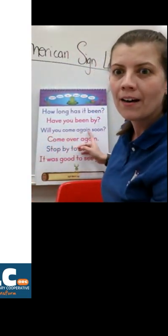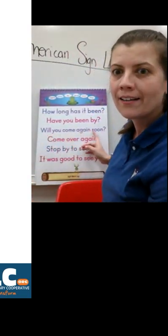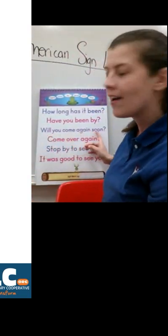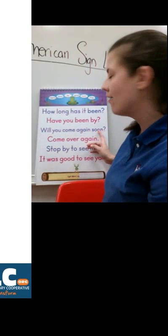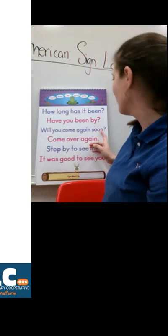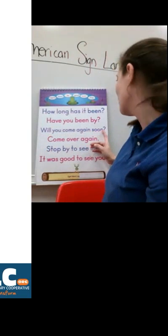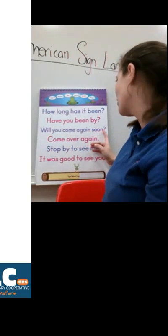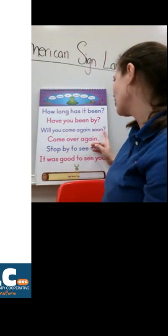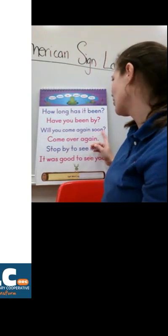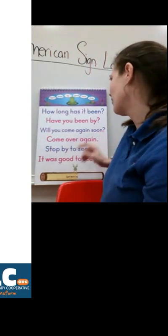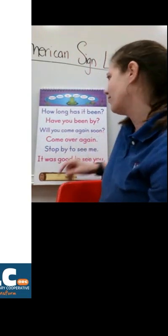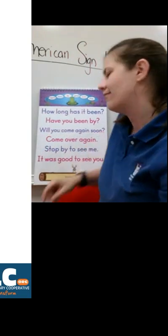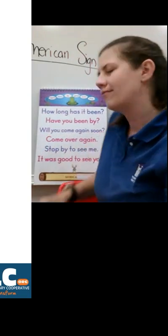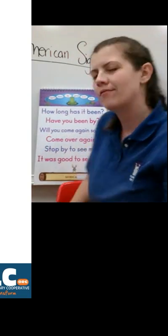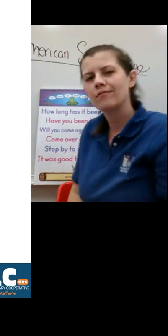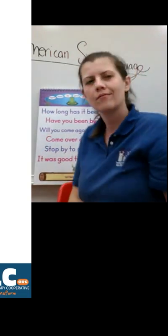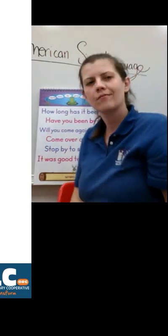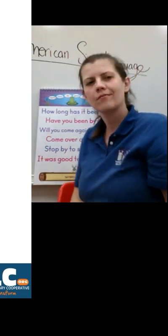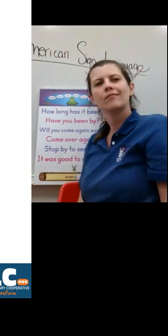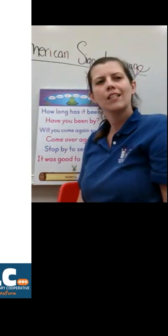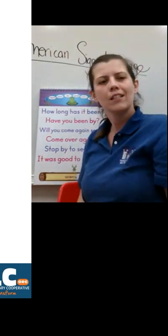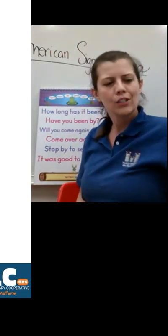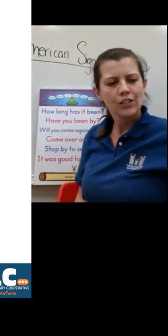Will you come again soon?